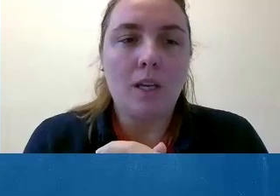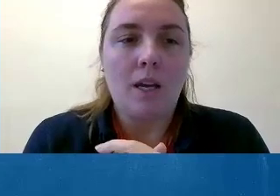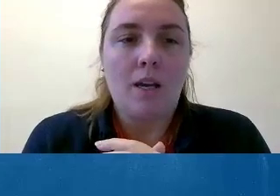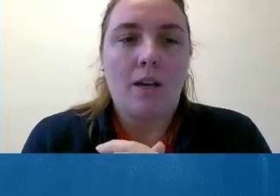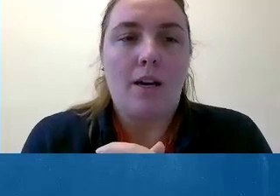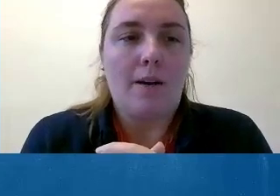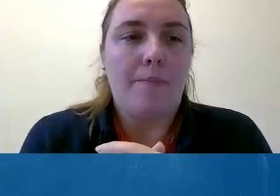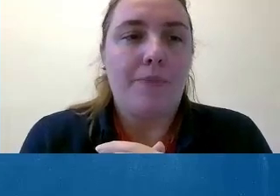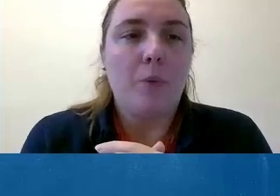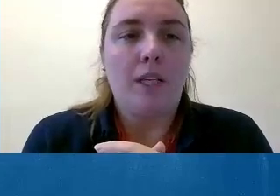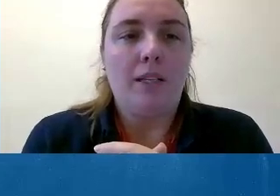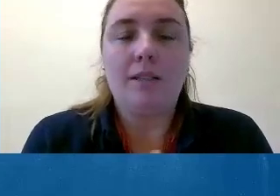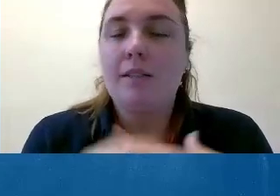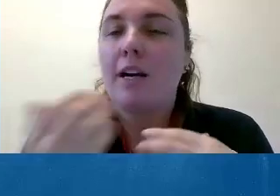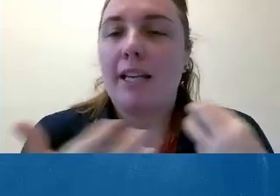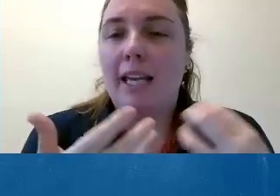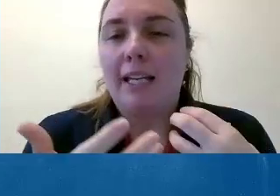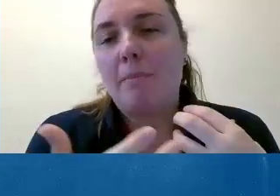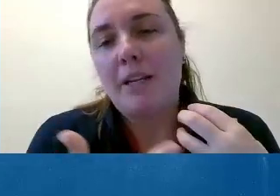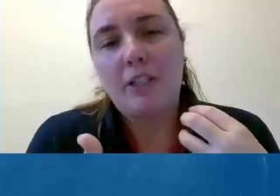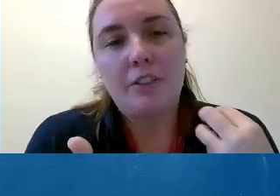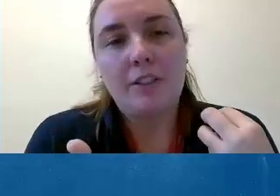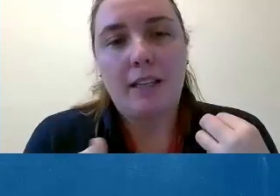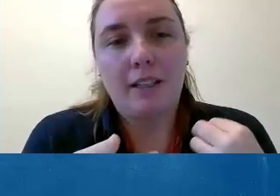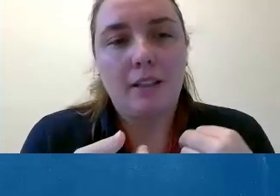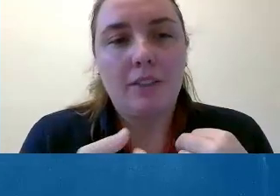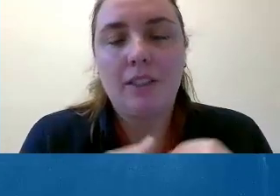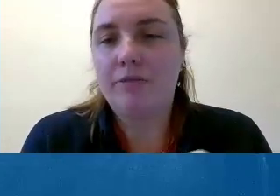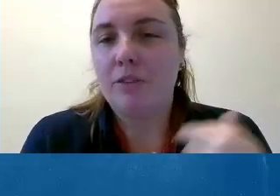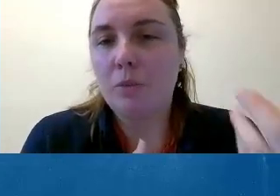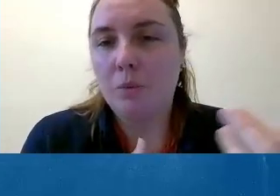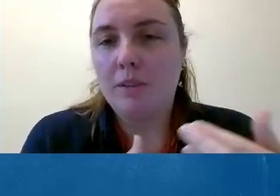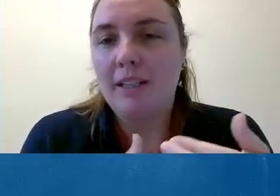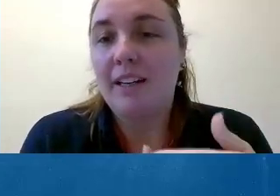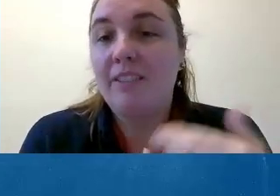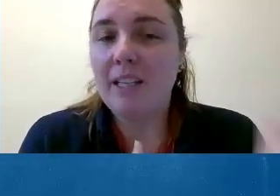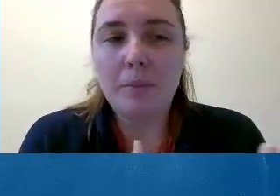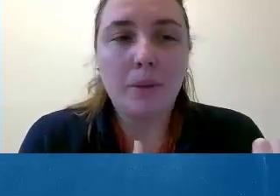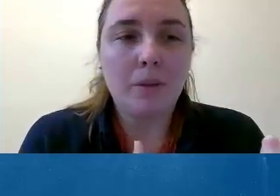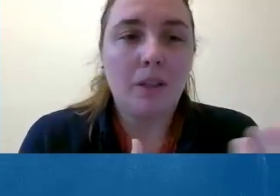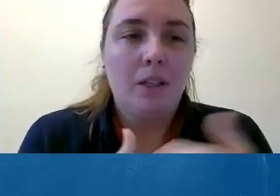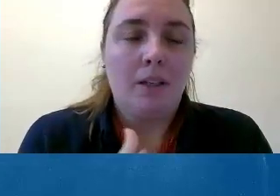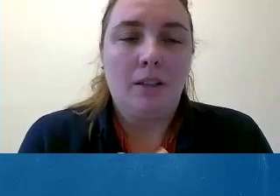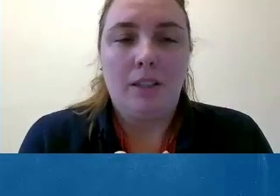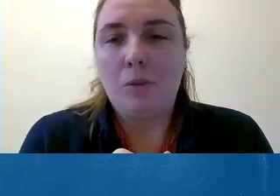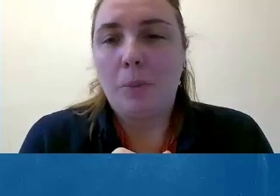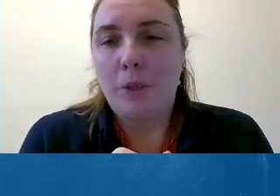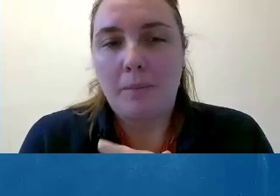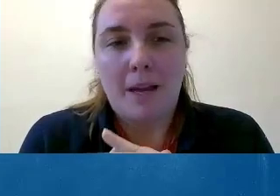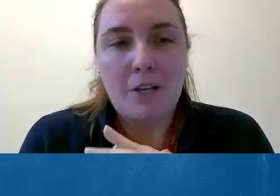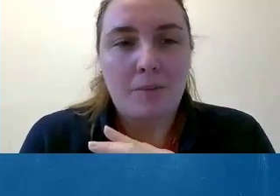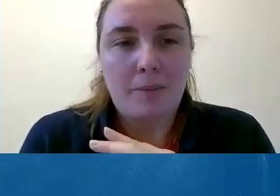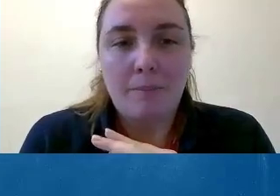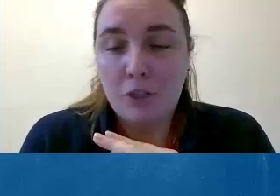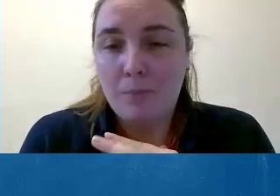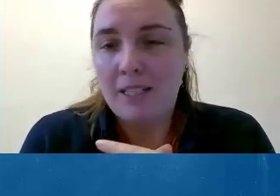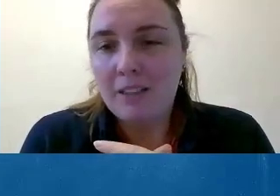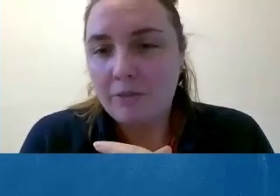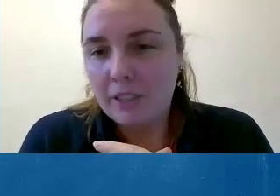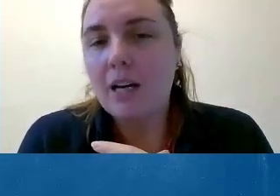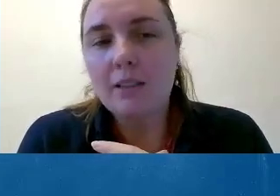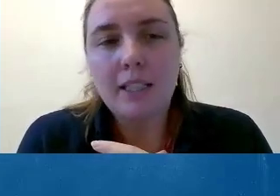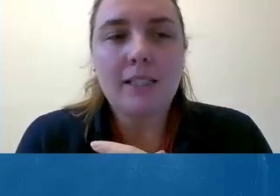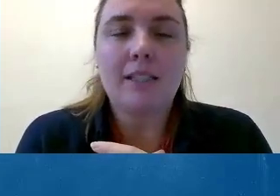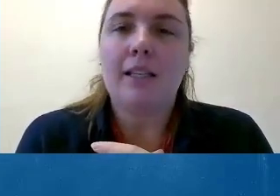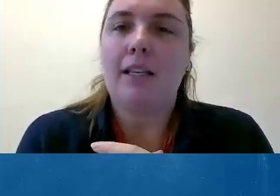and used, we start gaining a better understanding of the different tools that are available in supporting